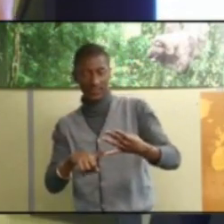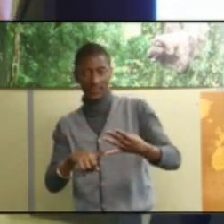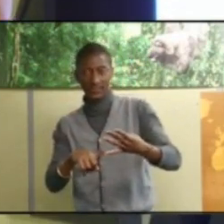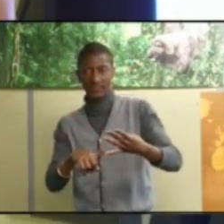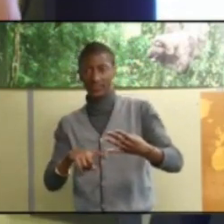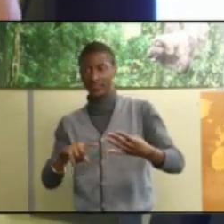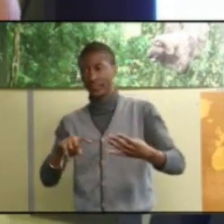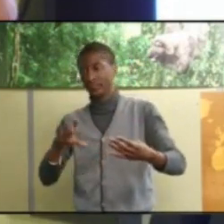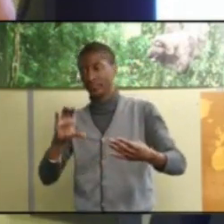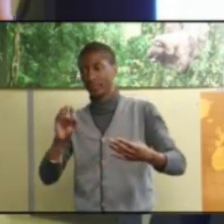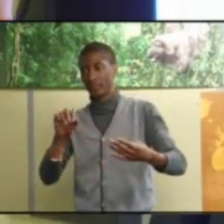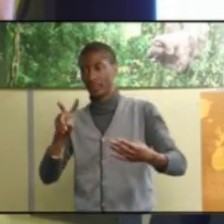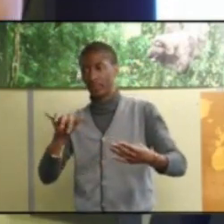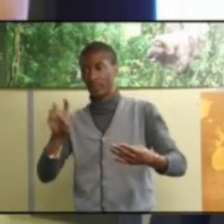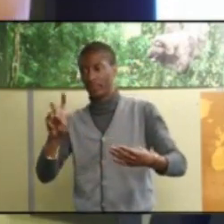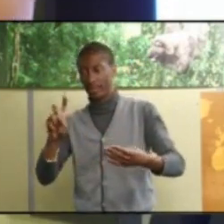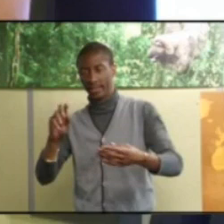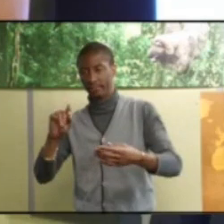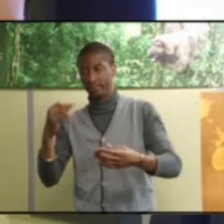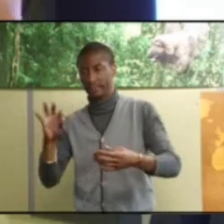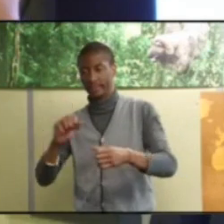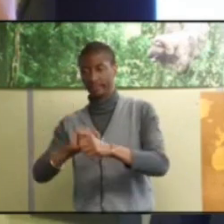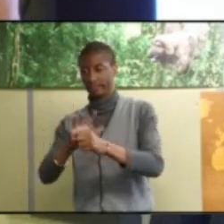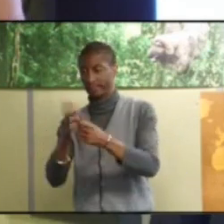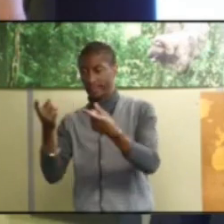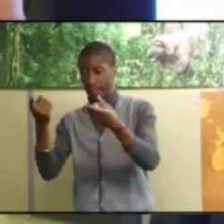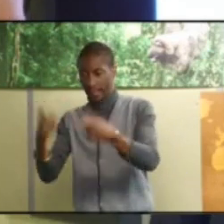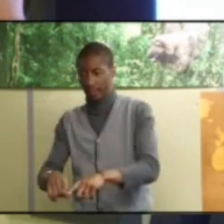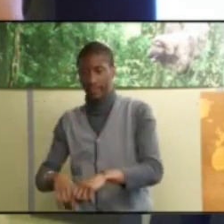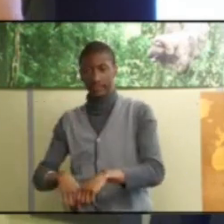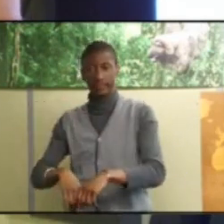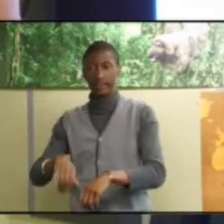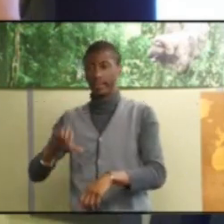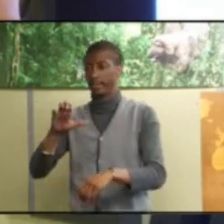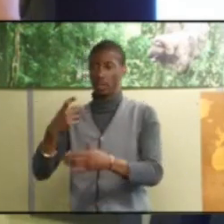COVID happened and acrylic has gone through the roof, and